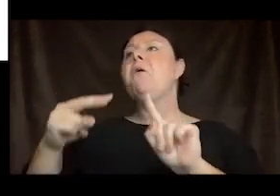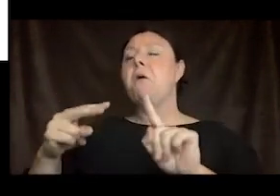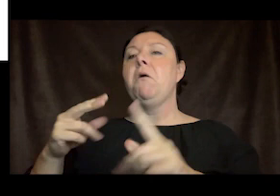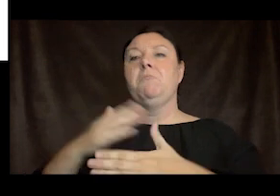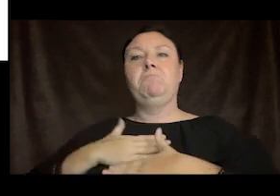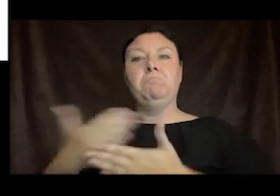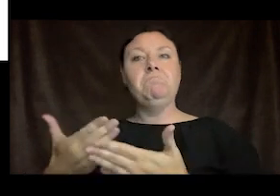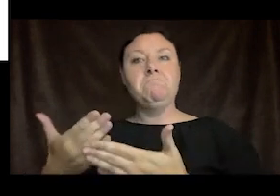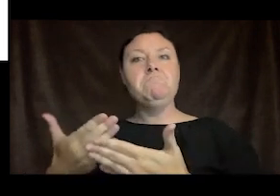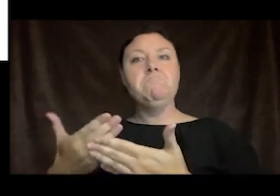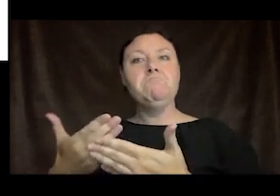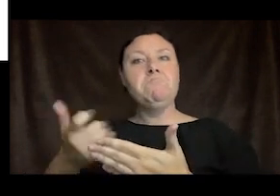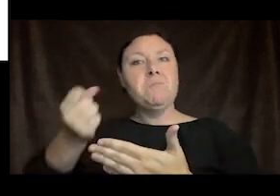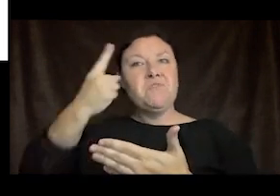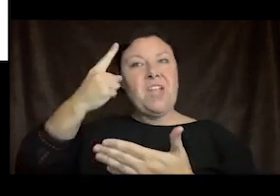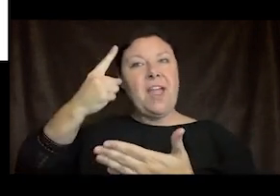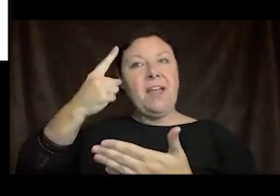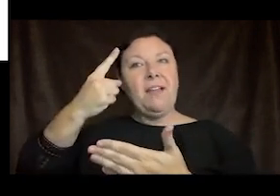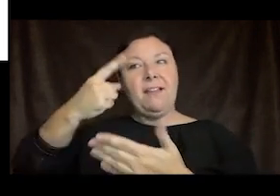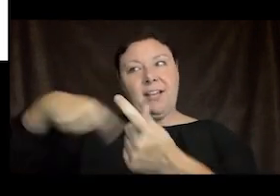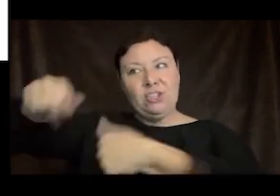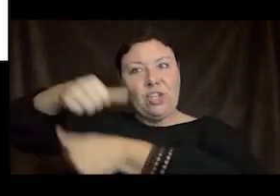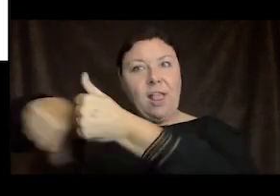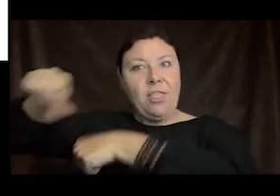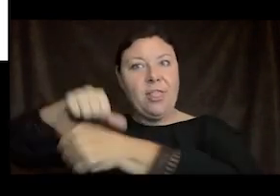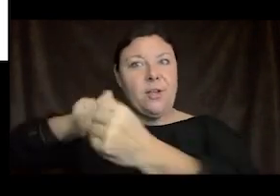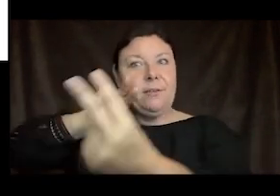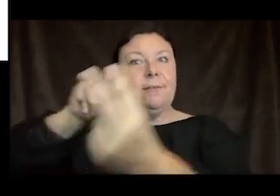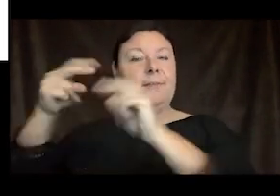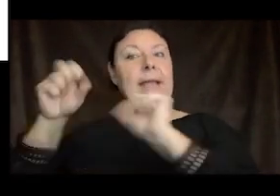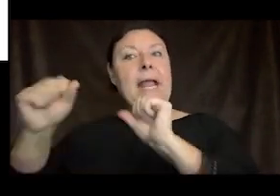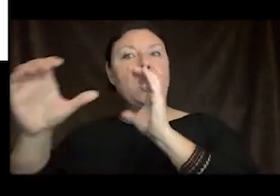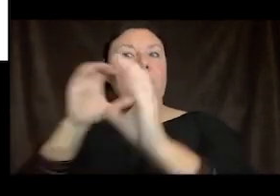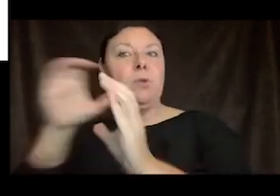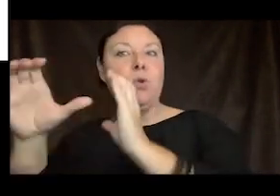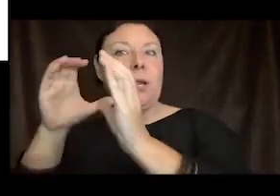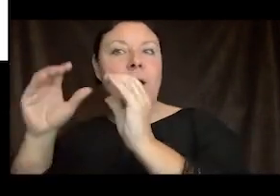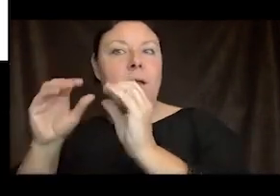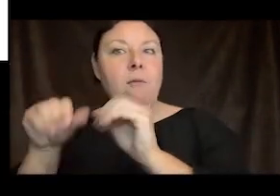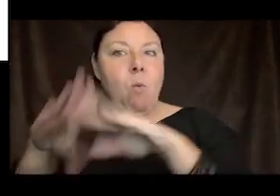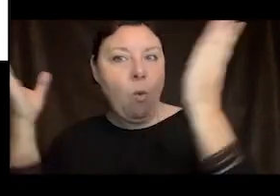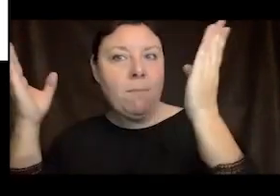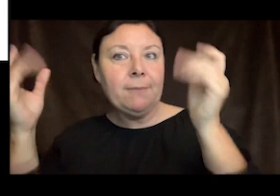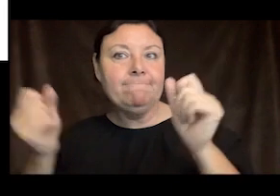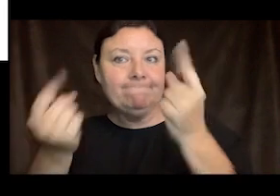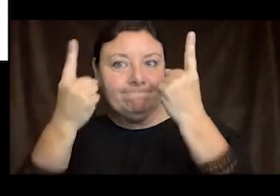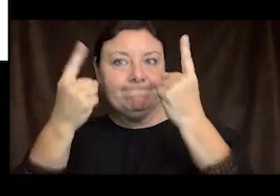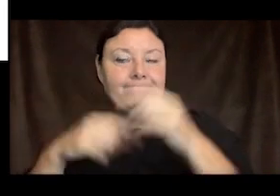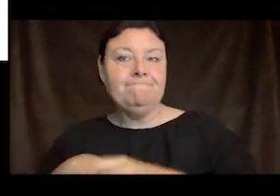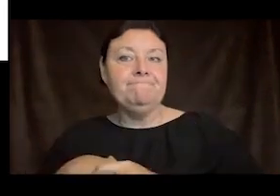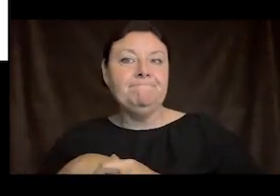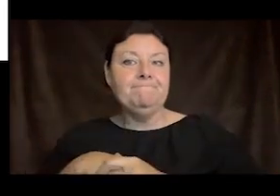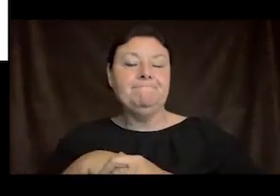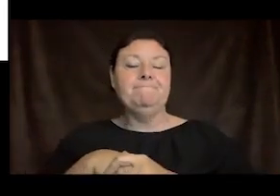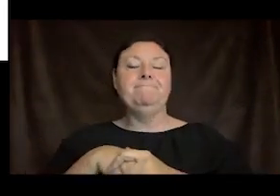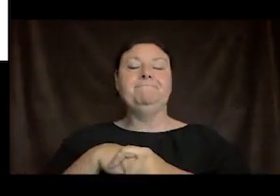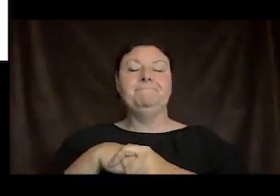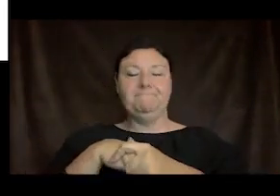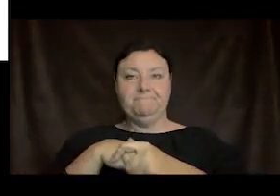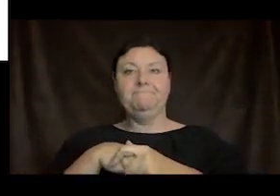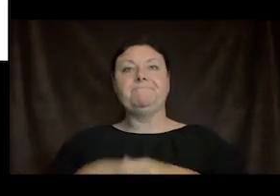but in that same time, we've been able to at least communicate to a place of mutual understanding.